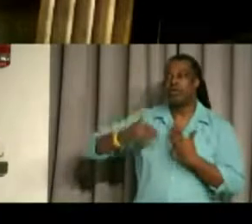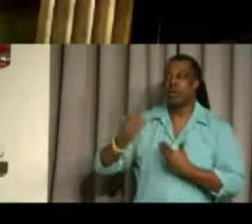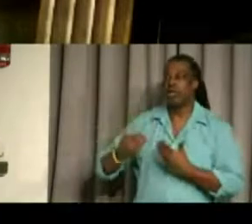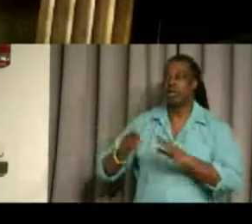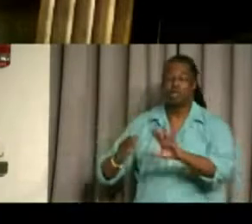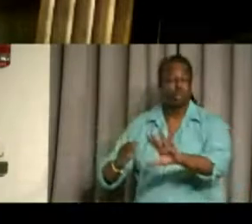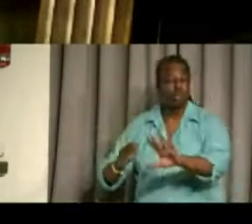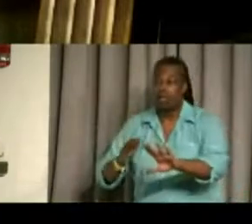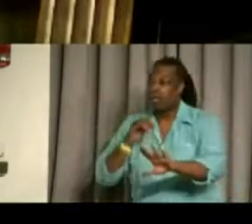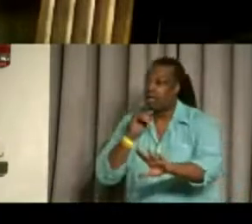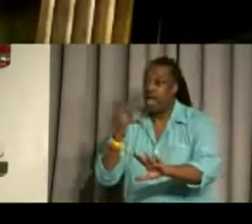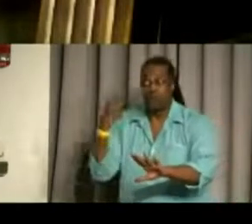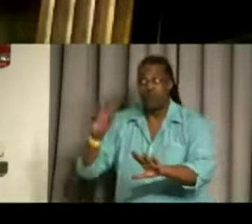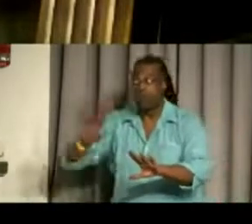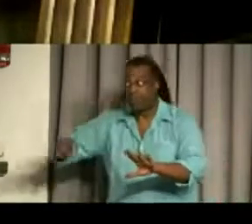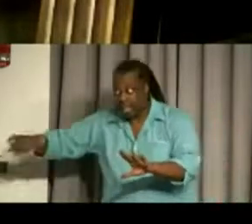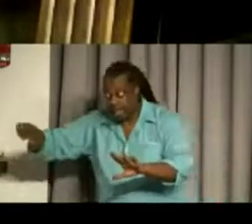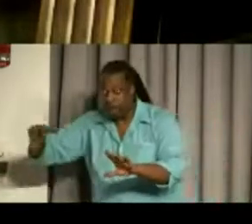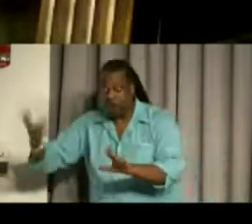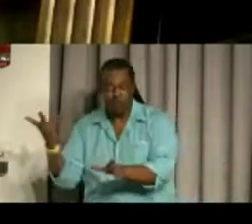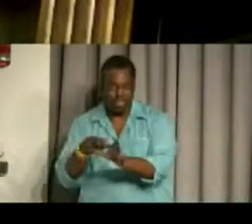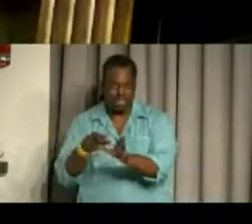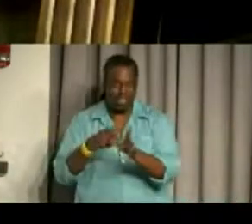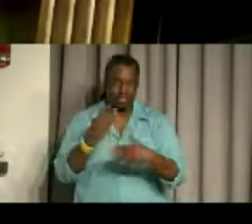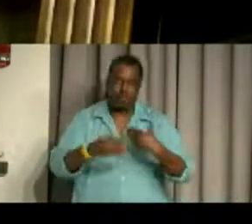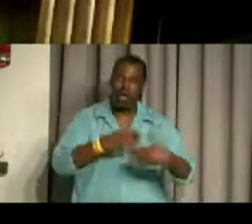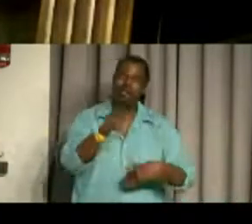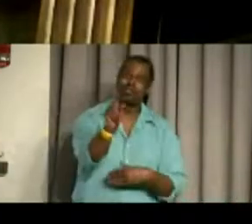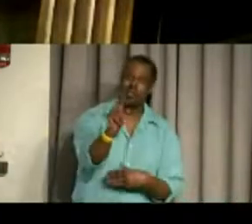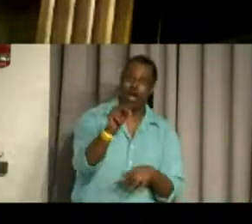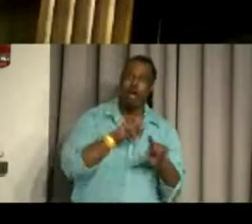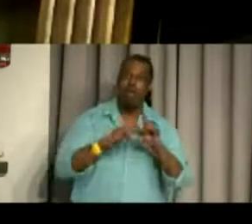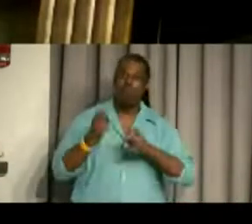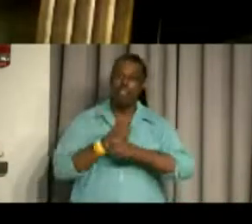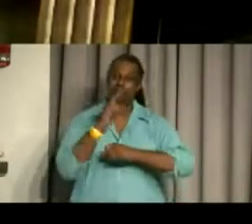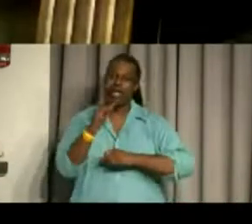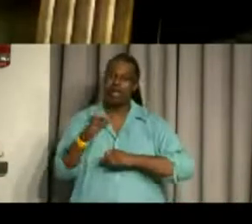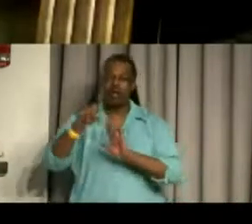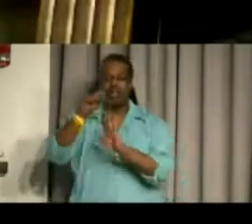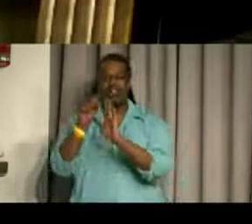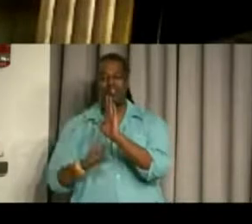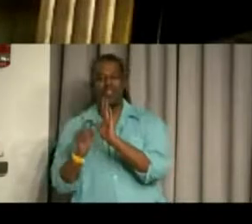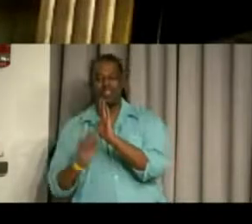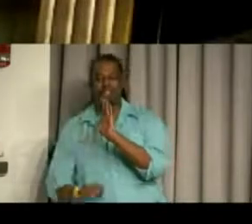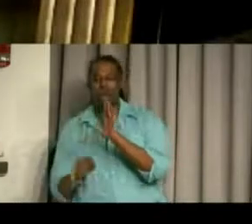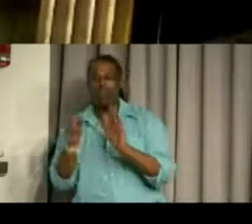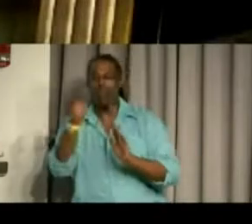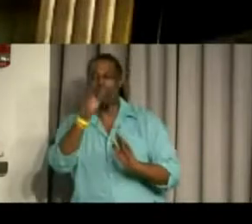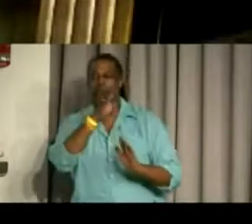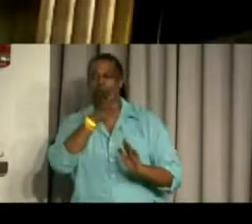for purposes of their participation in the process, but to ensure that Southern planters who